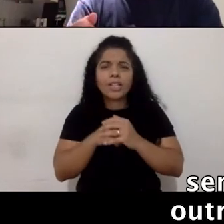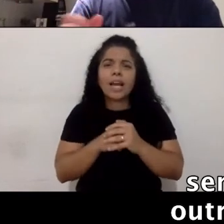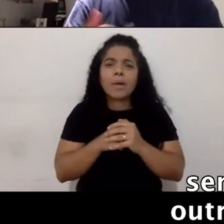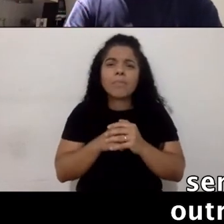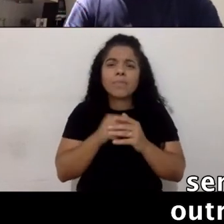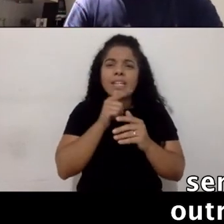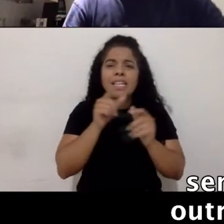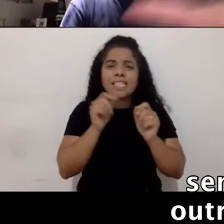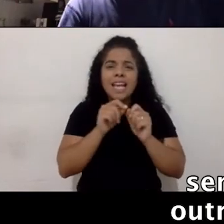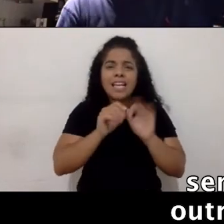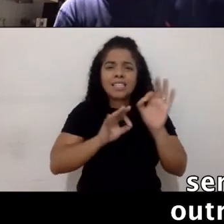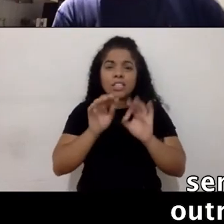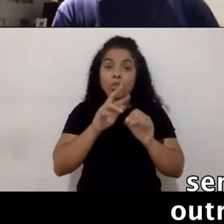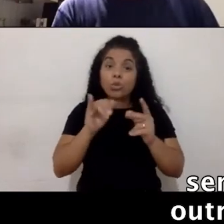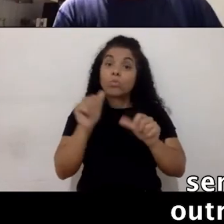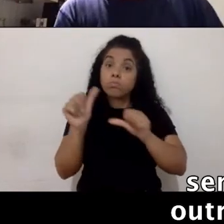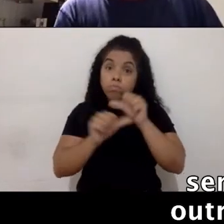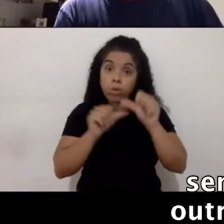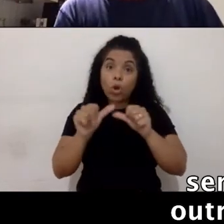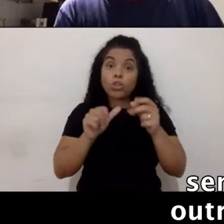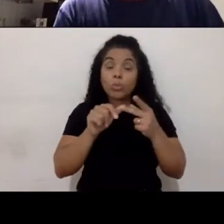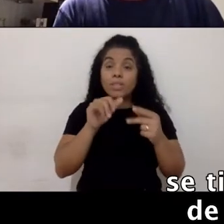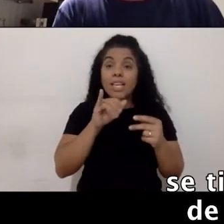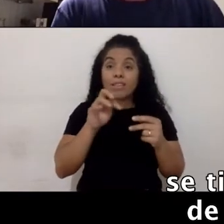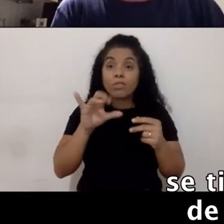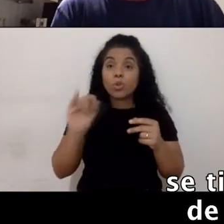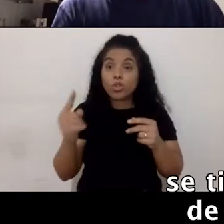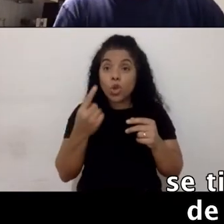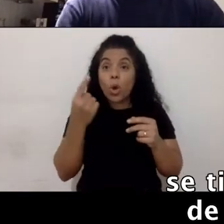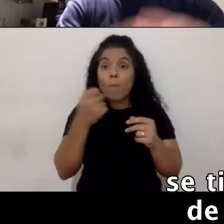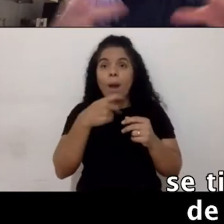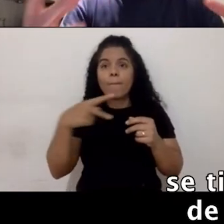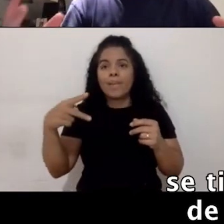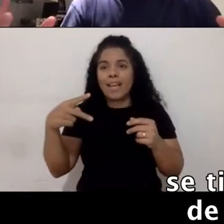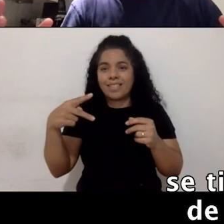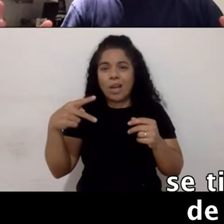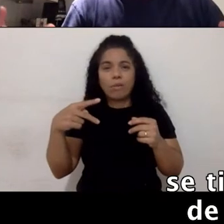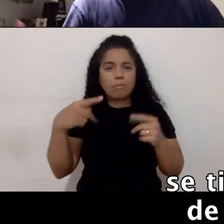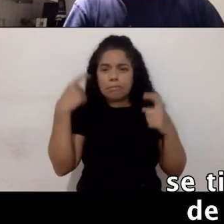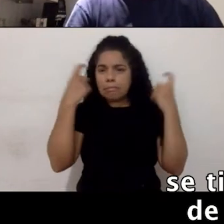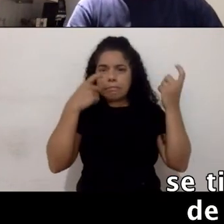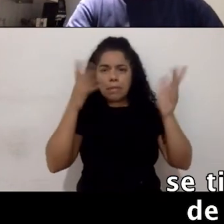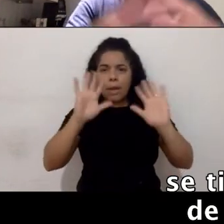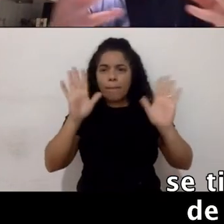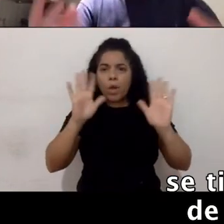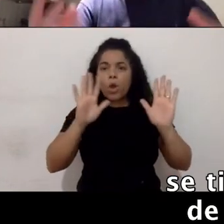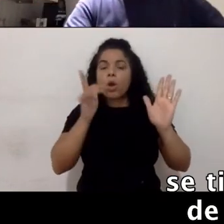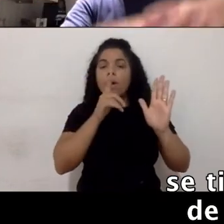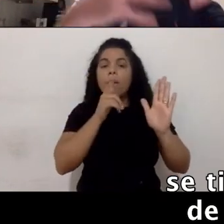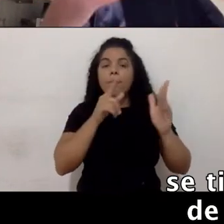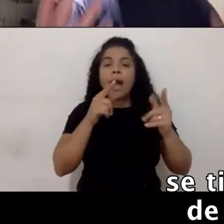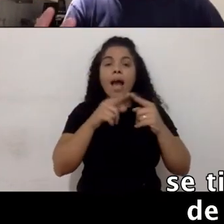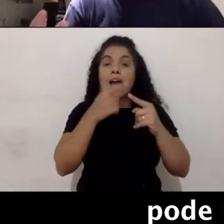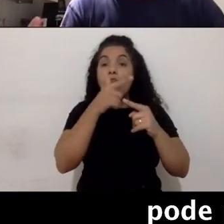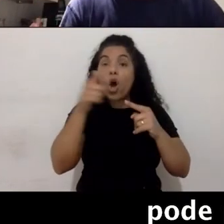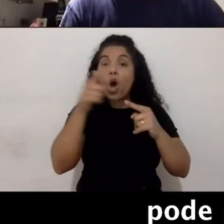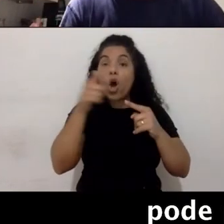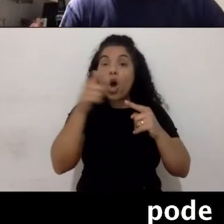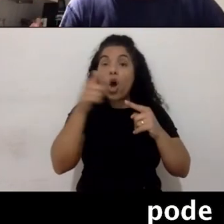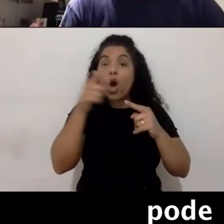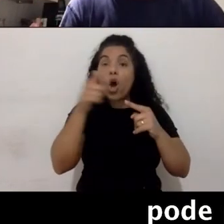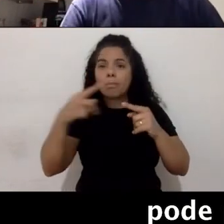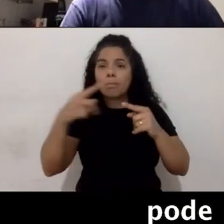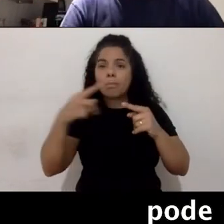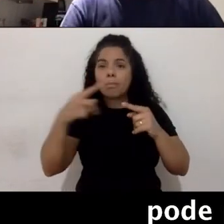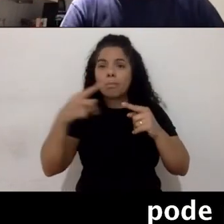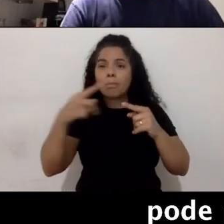having to worry about breaking other applications the way we do if we have all of the networking, all of the, say, firewall rules in a single stack. We're making a